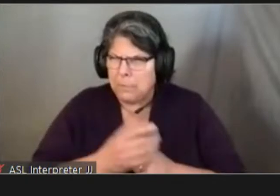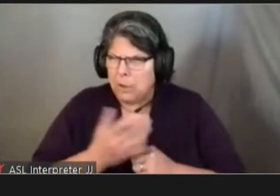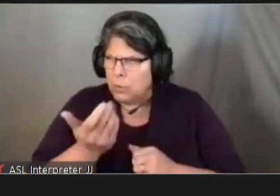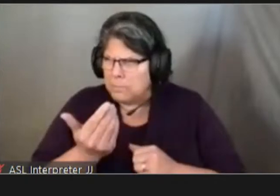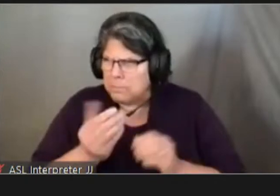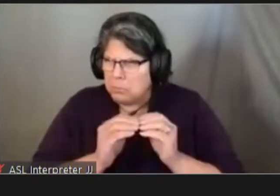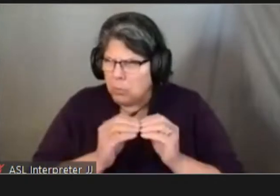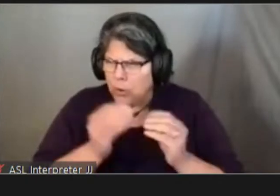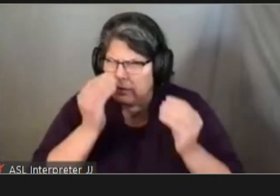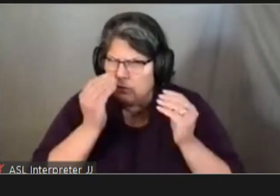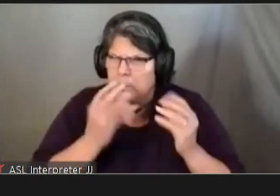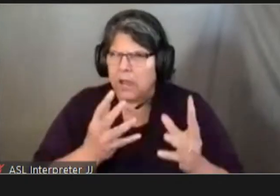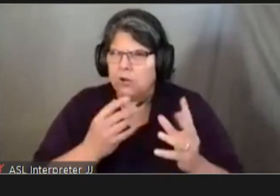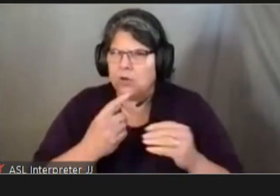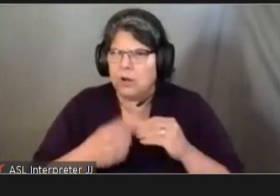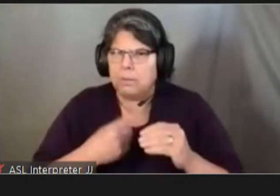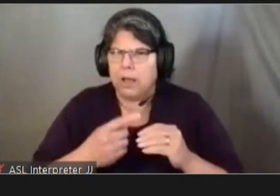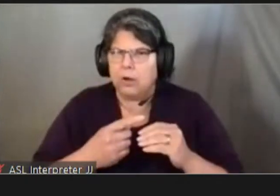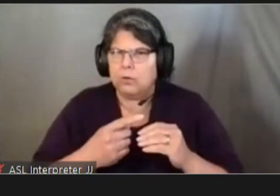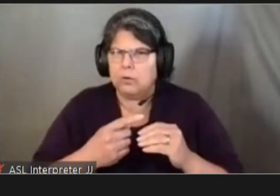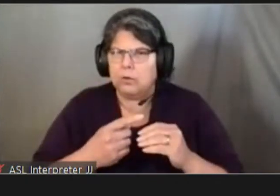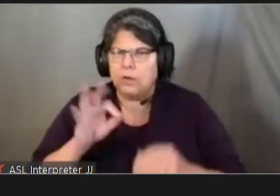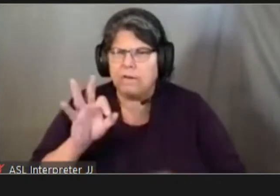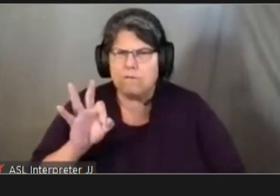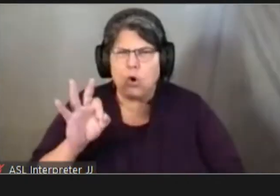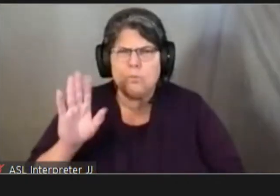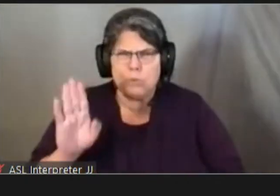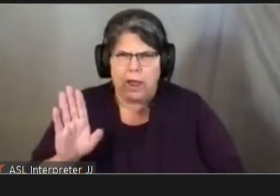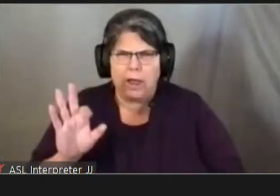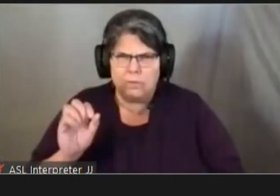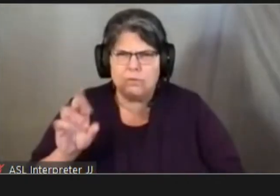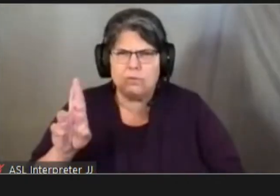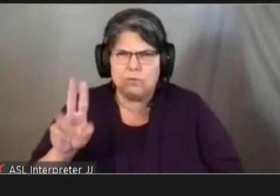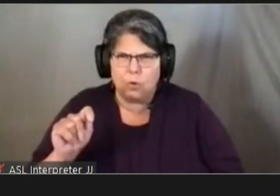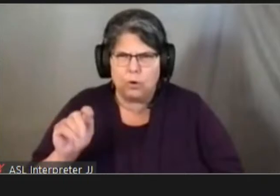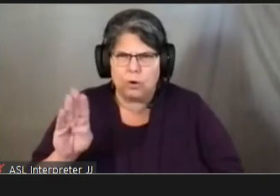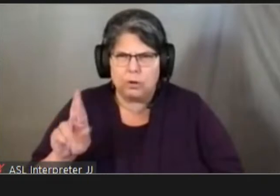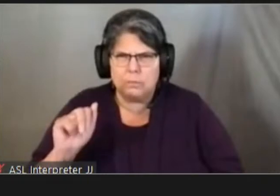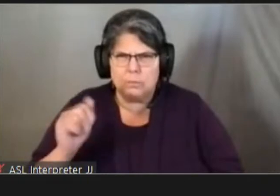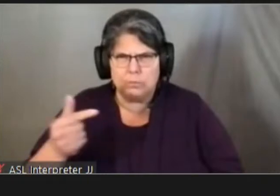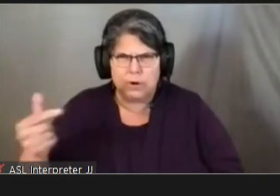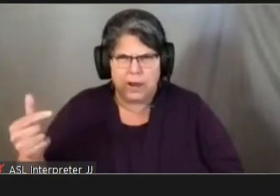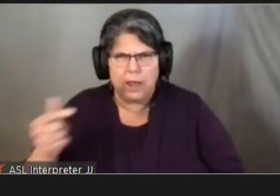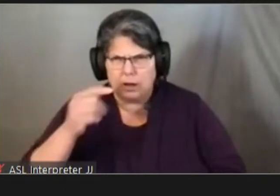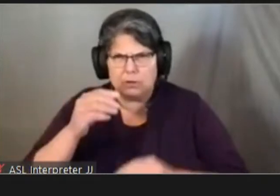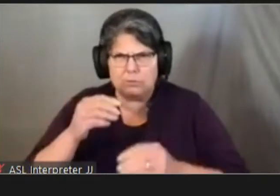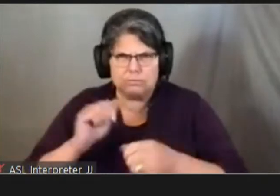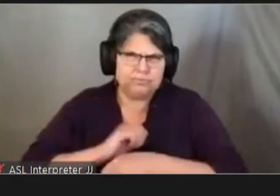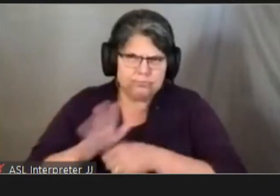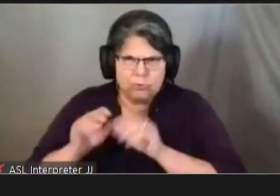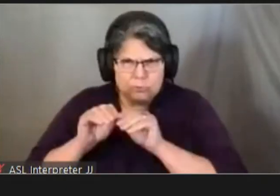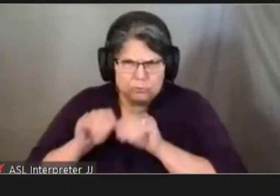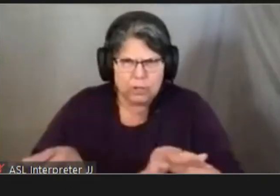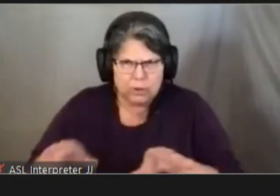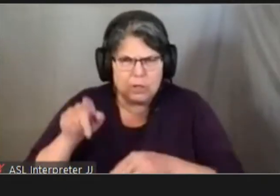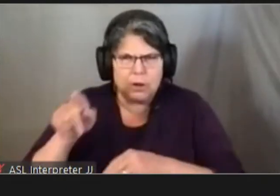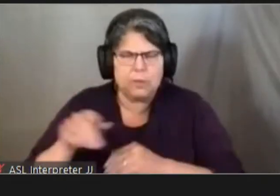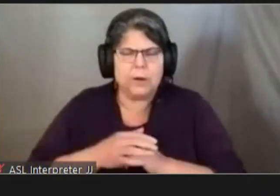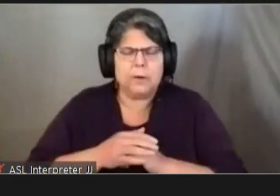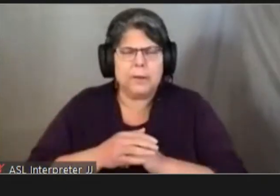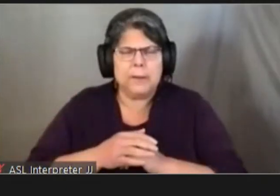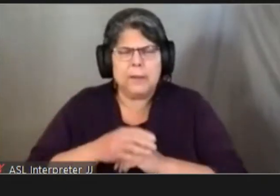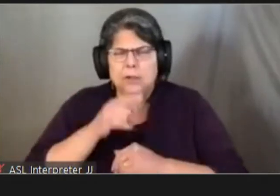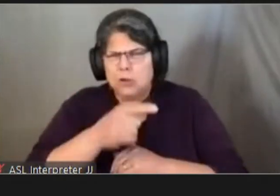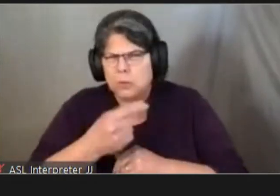more information about the Fort Bragg outbreak. I was hoping you mentioned that